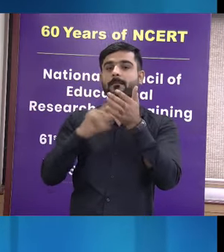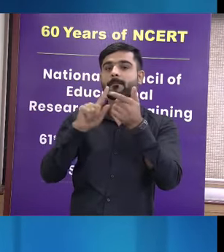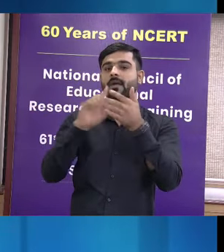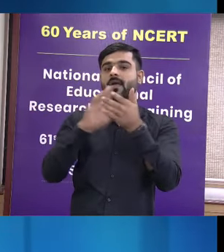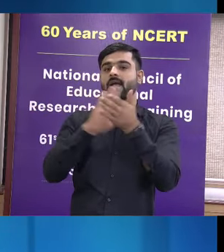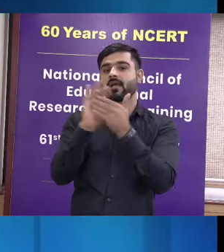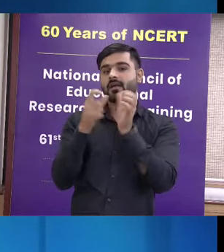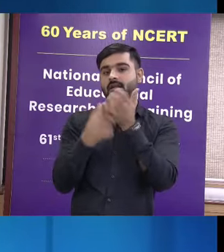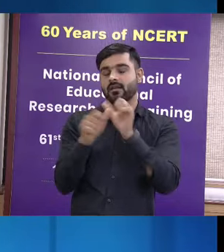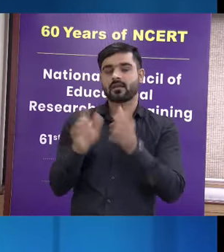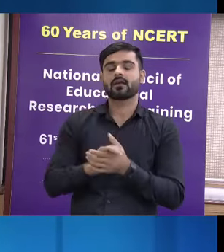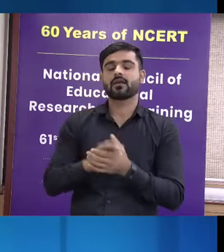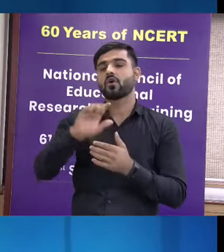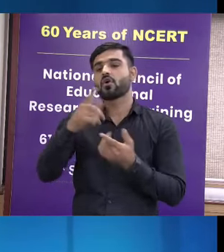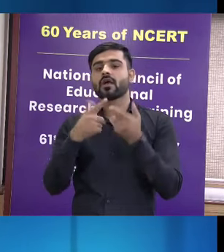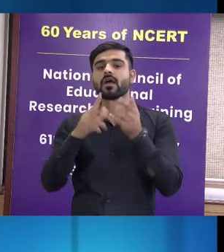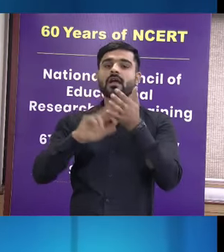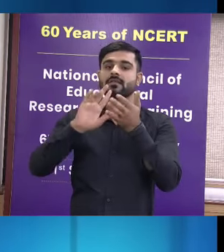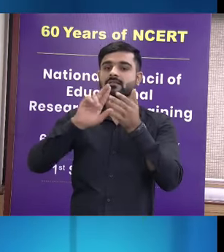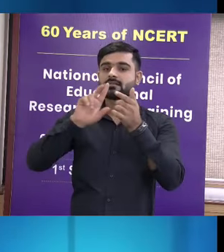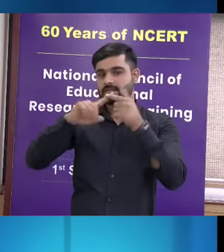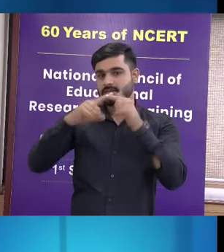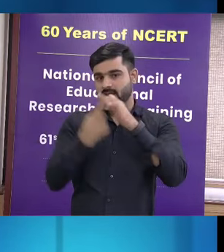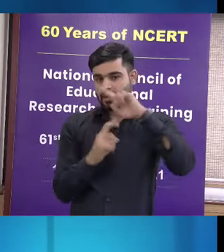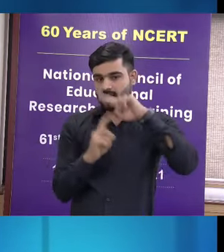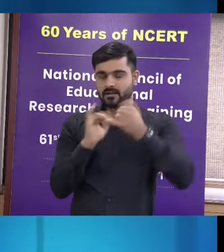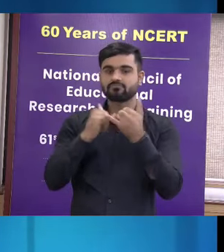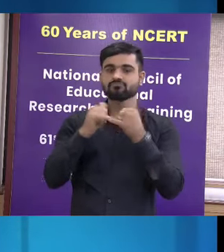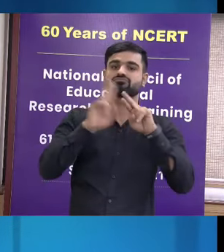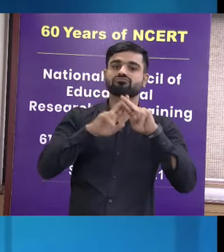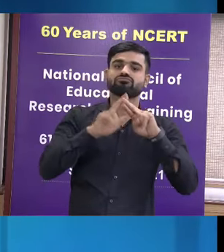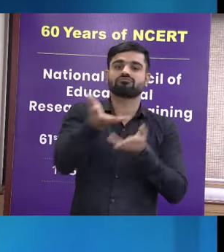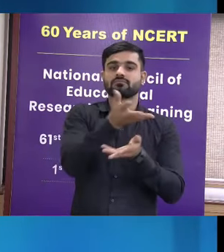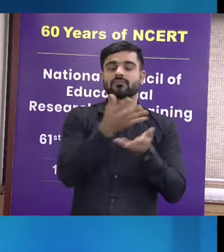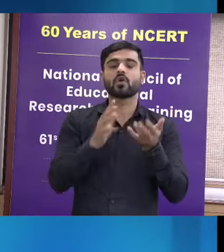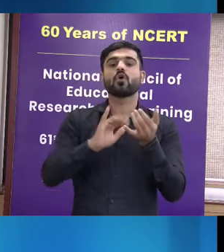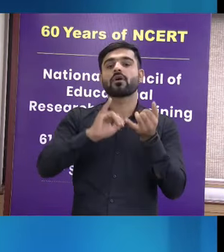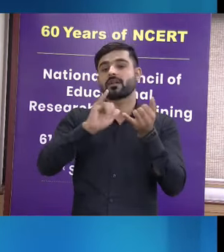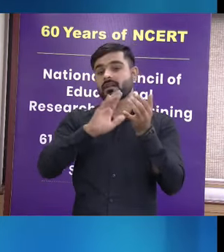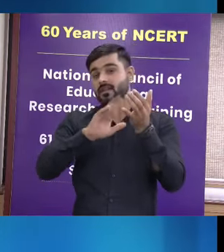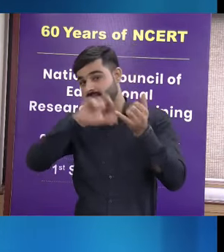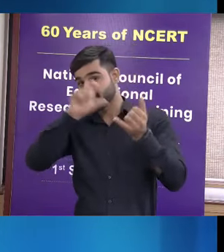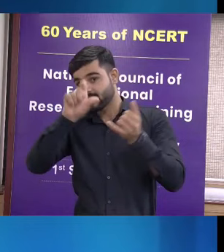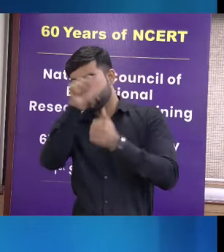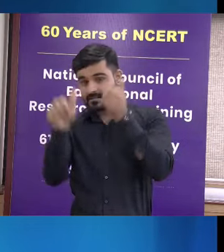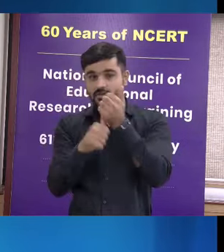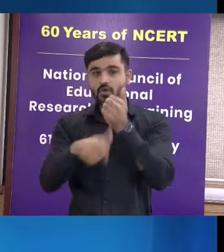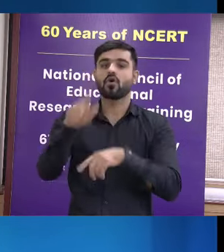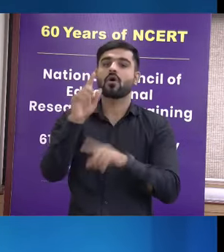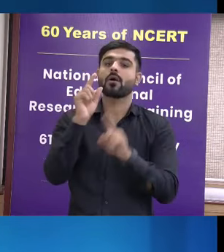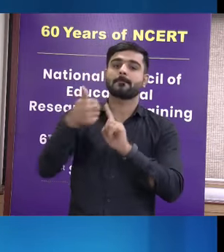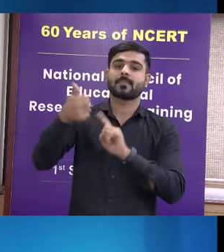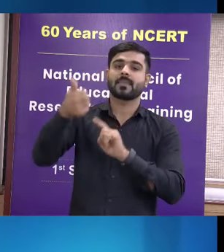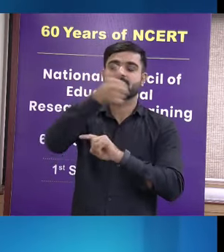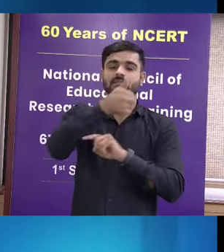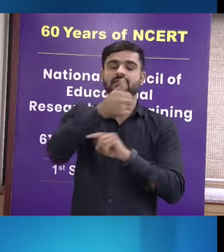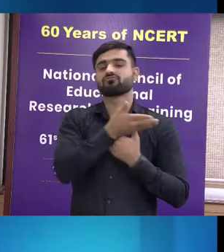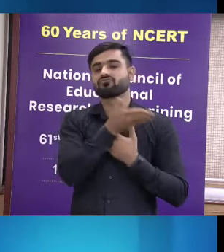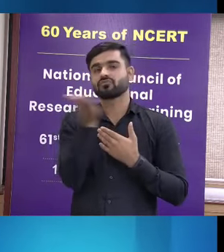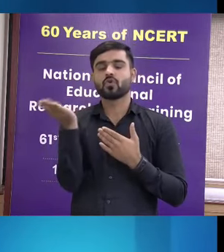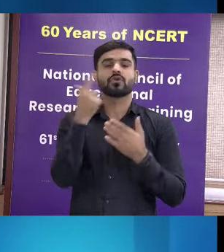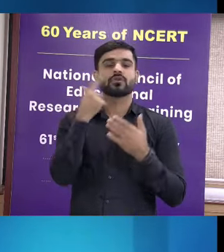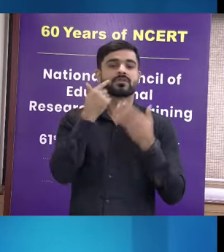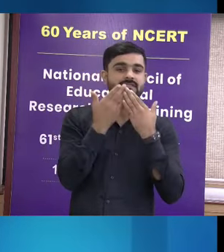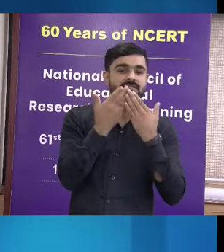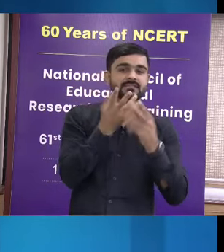members of the NCERT faculty, Secretary NCERT, principals of all the